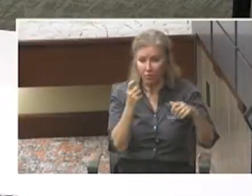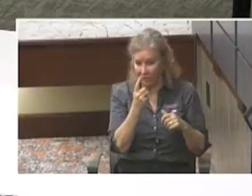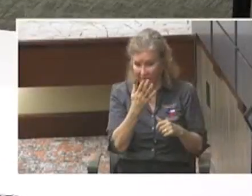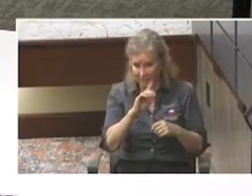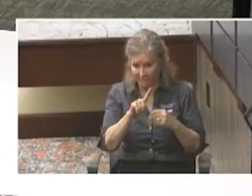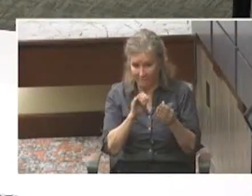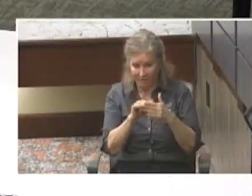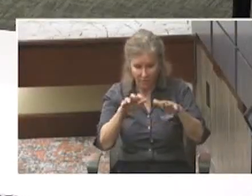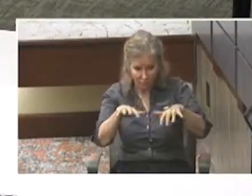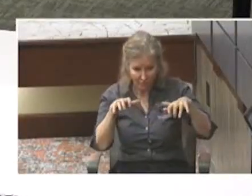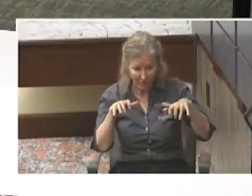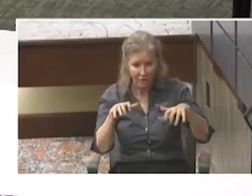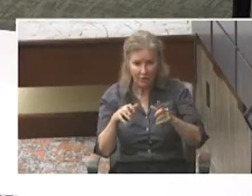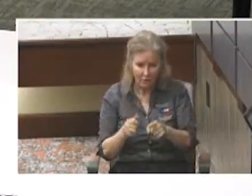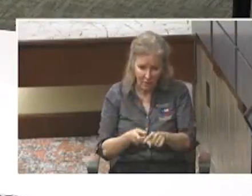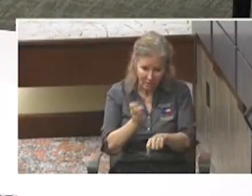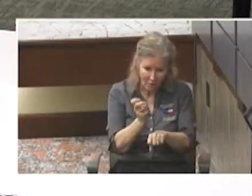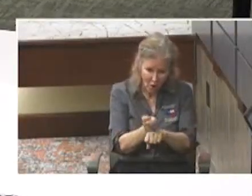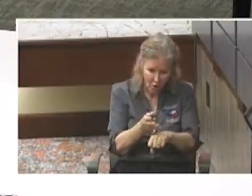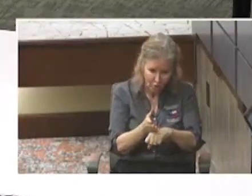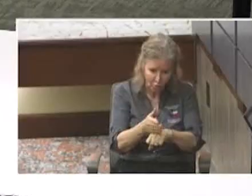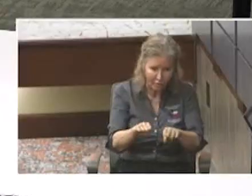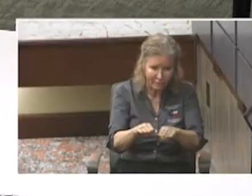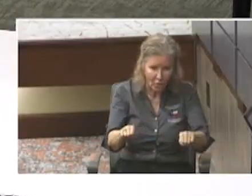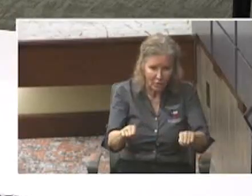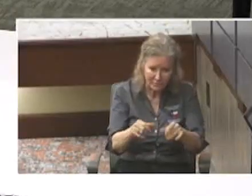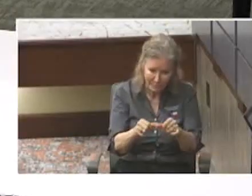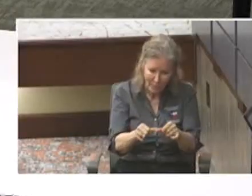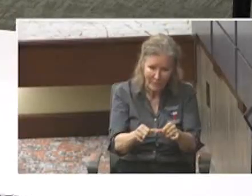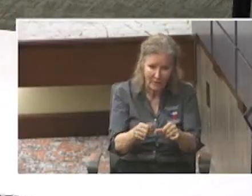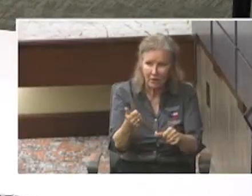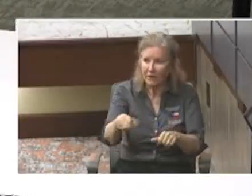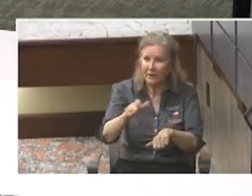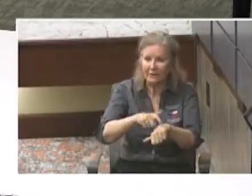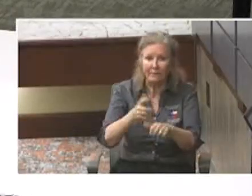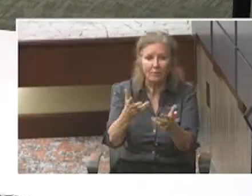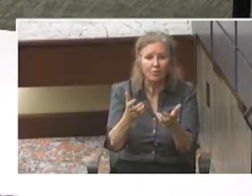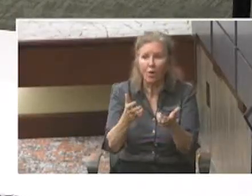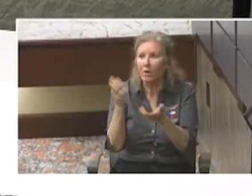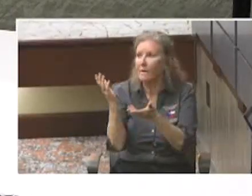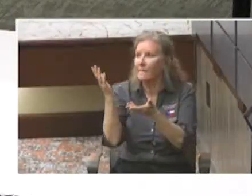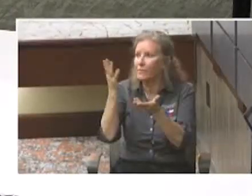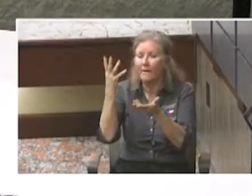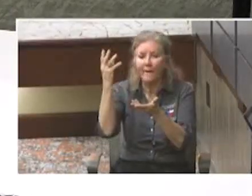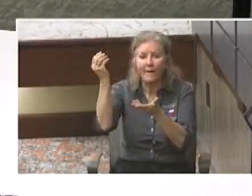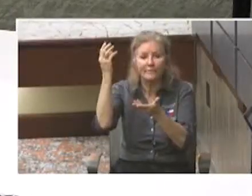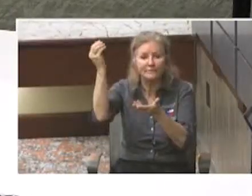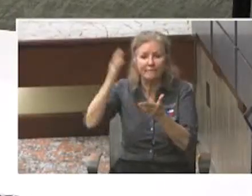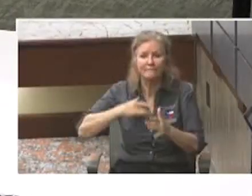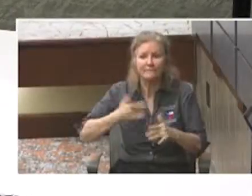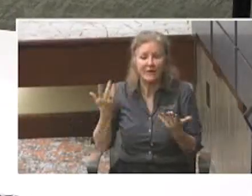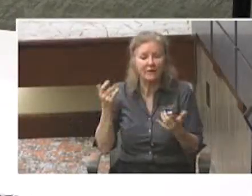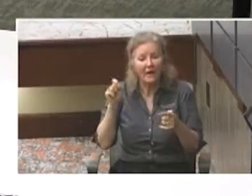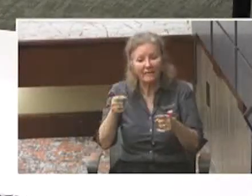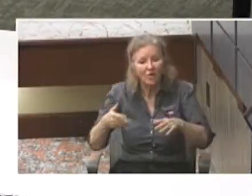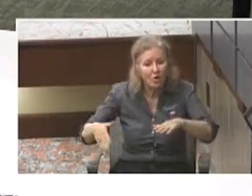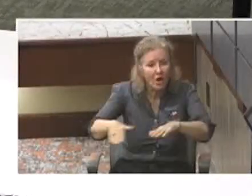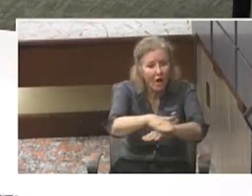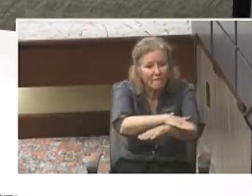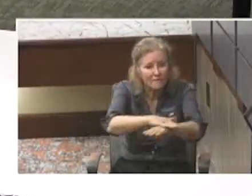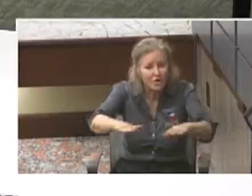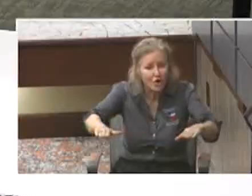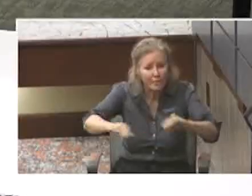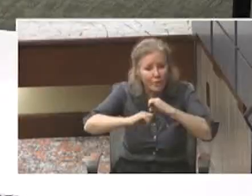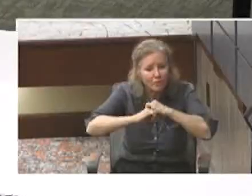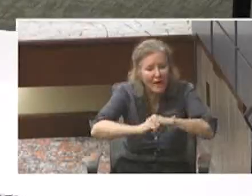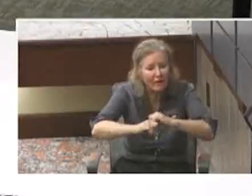the hardwood floor is permanent. So anytime you want to bring in an outside event, you've got to cover the floor as